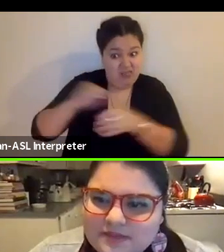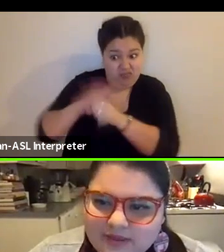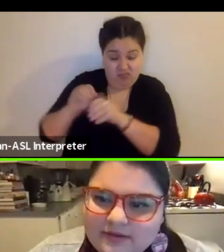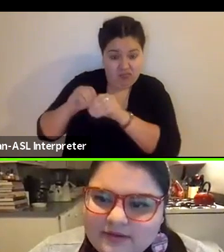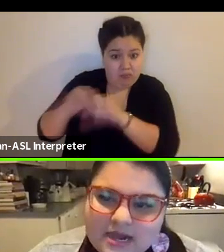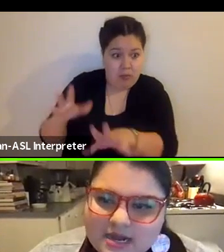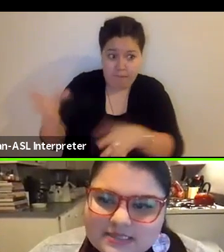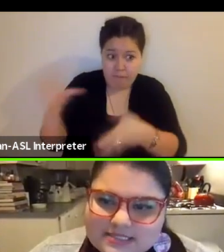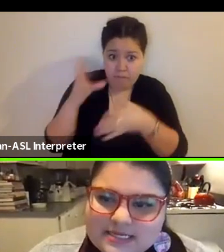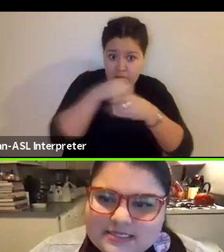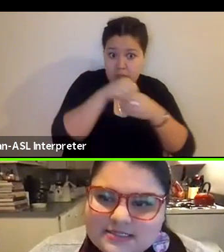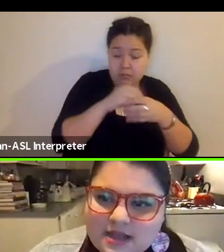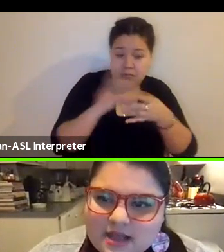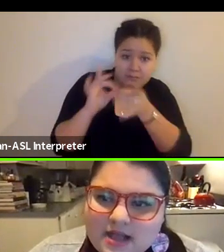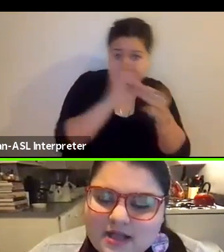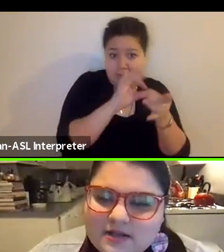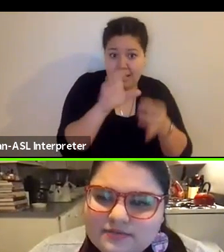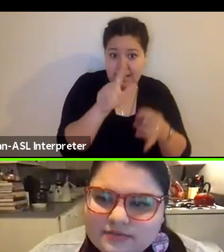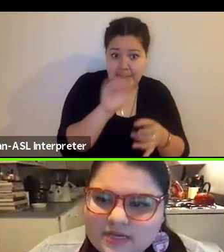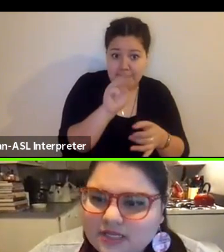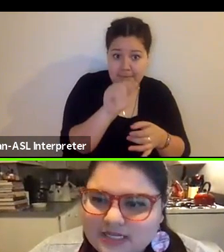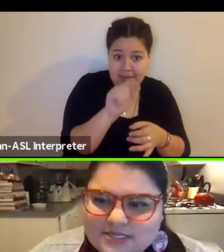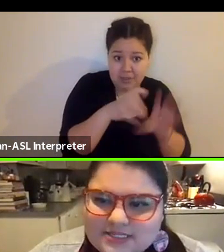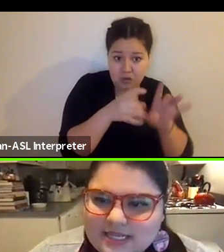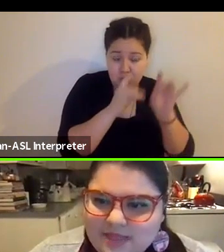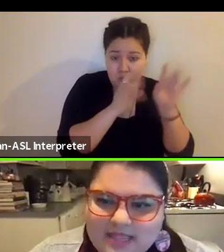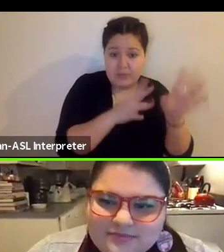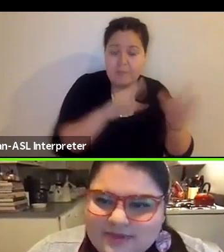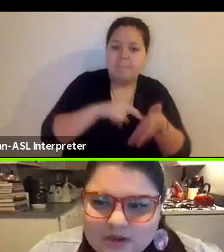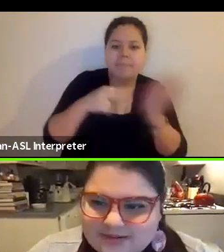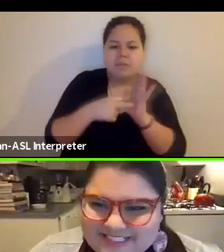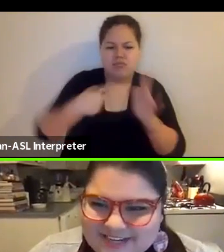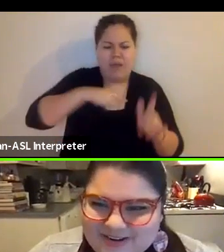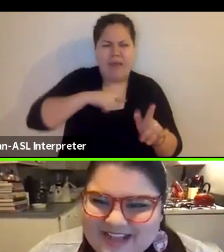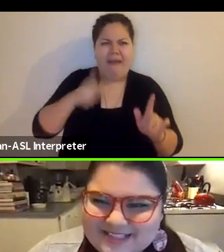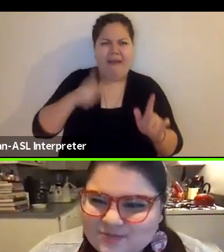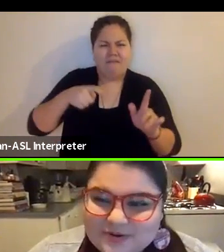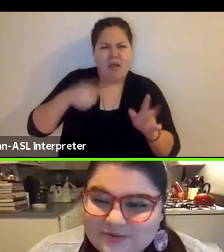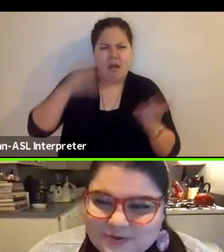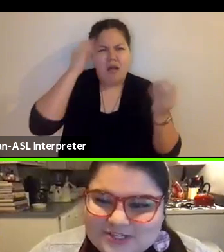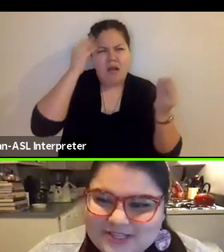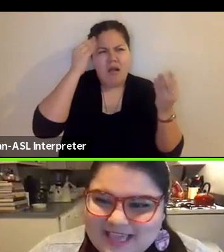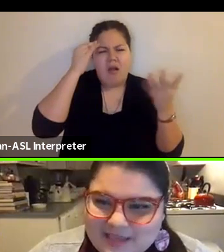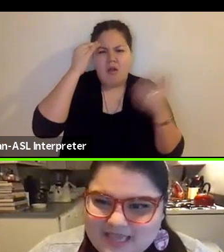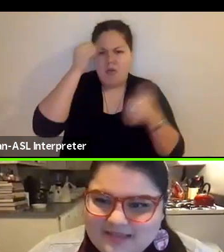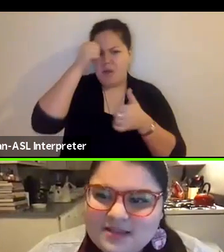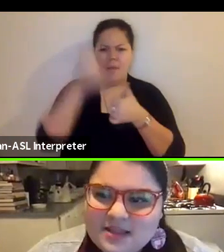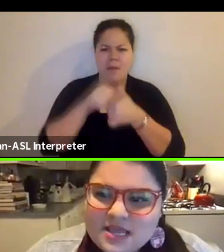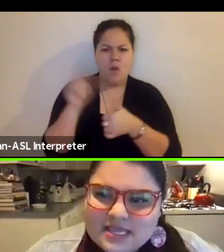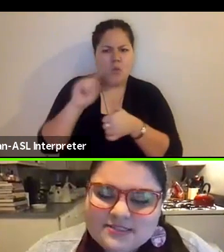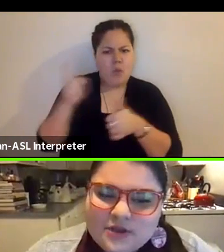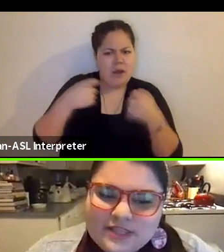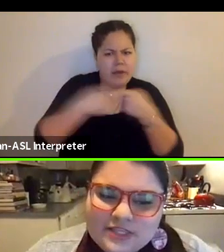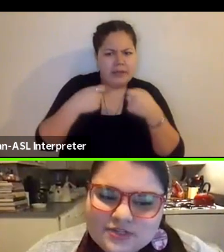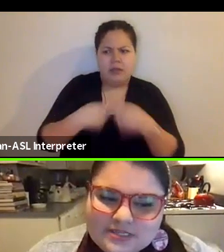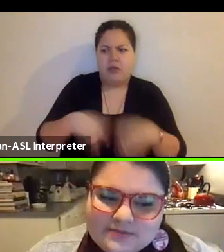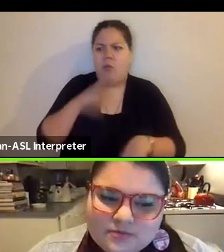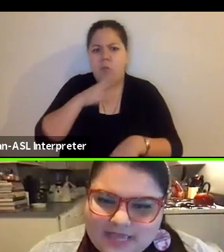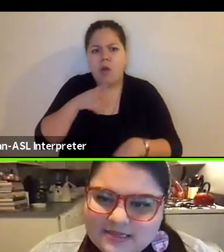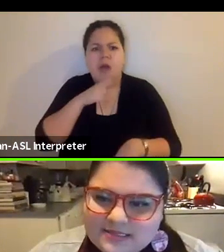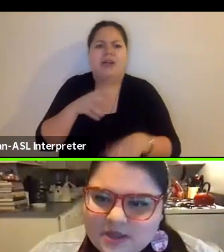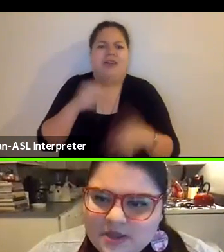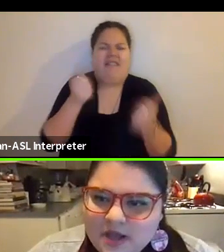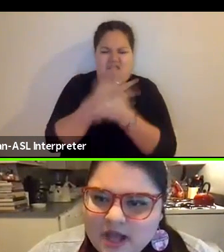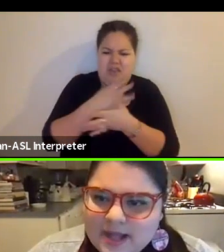to be very cognizant of lumber, electricity, paint, fabric, water, et cetera, as this wonderful question that came in. And so I think there's